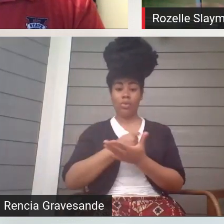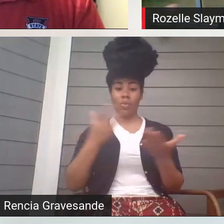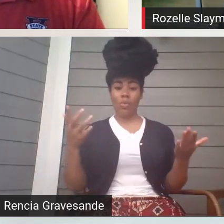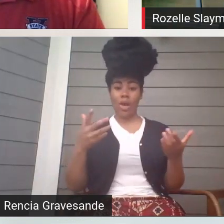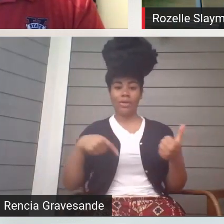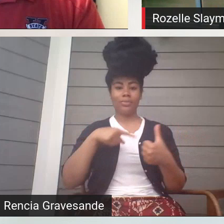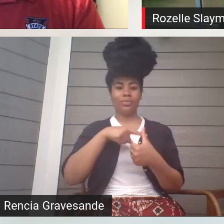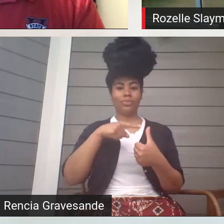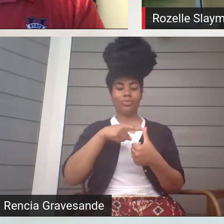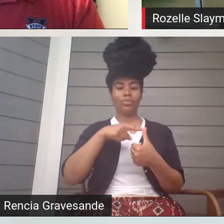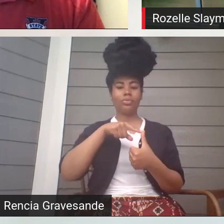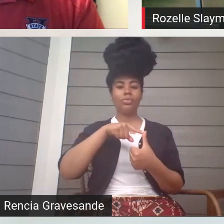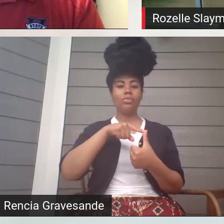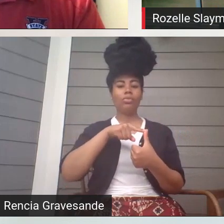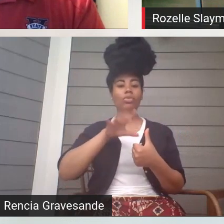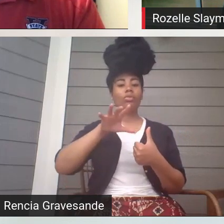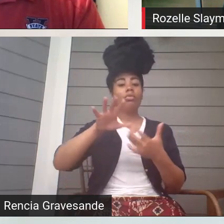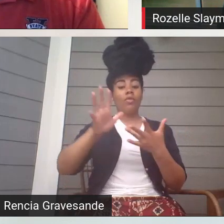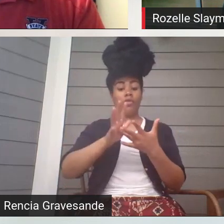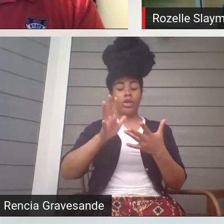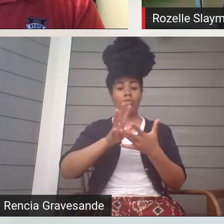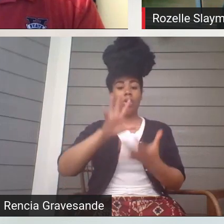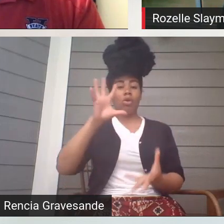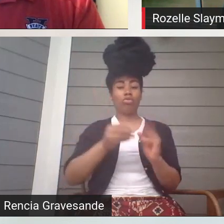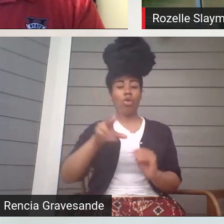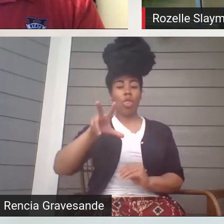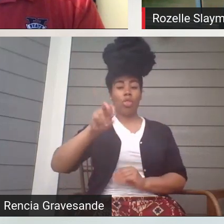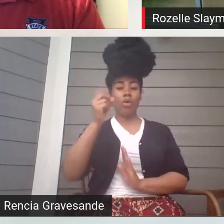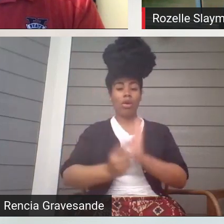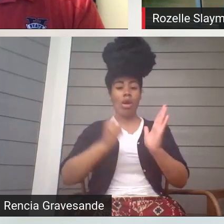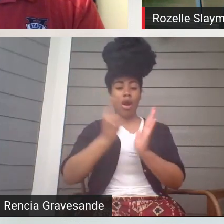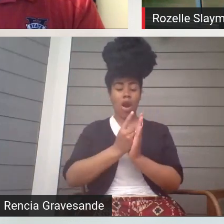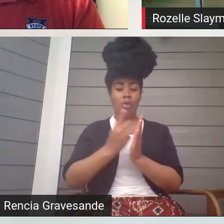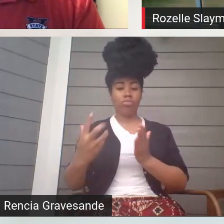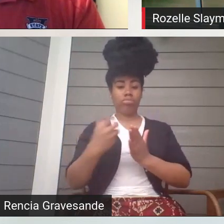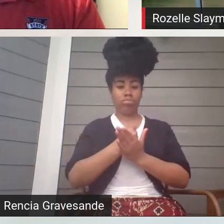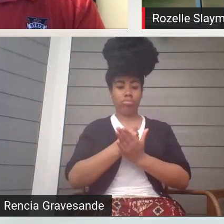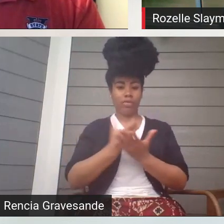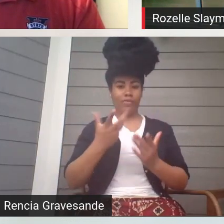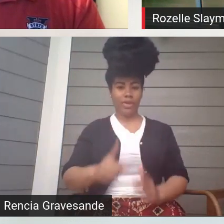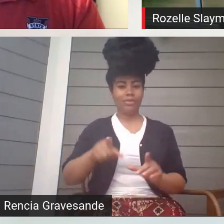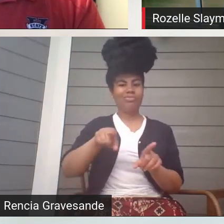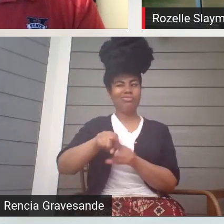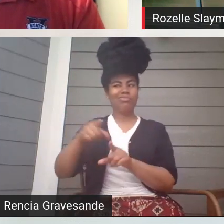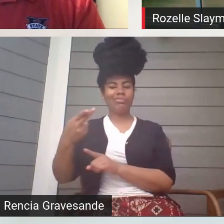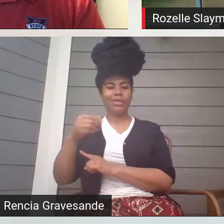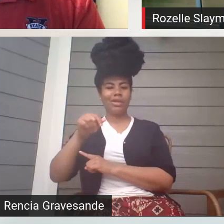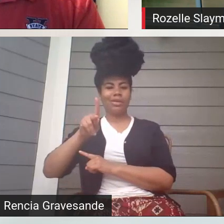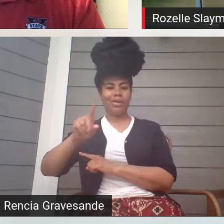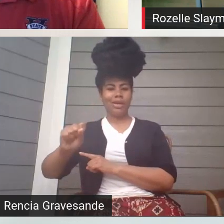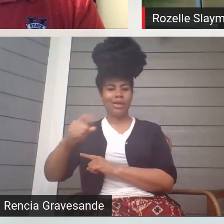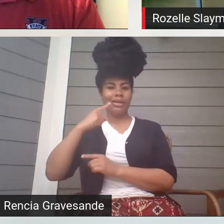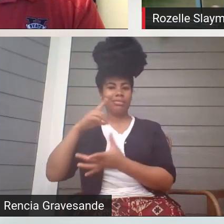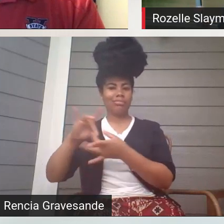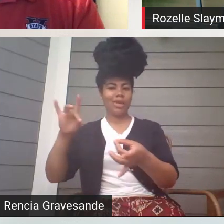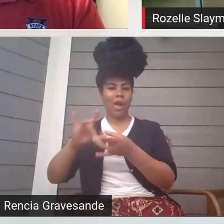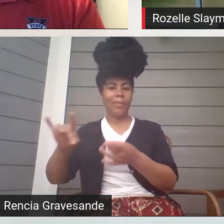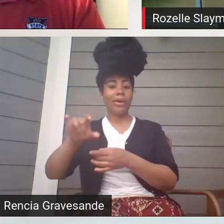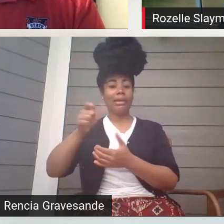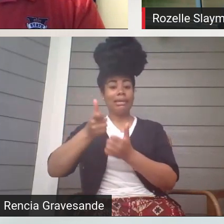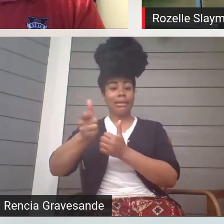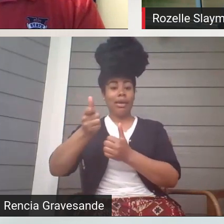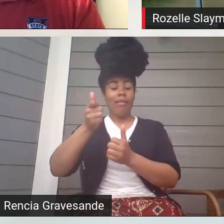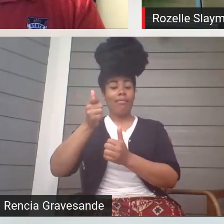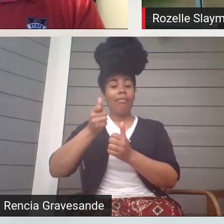to complete 30 hours your first year. As Ms. Higgs had already said, you do about 15 hours per semester to